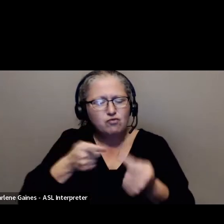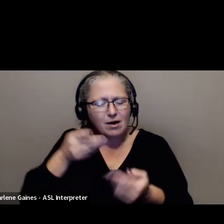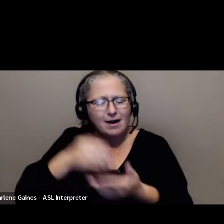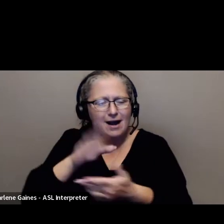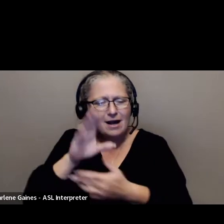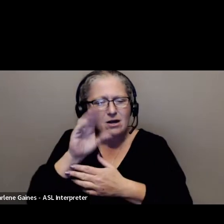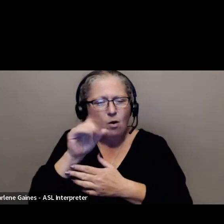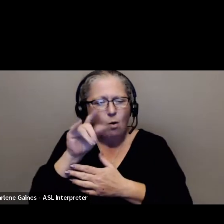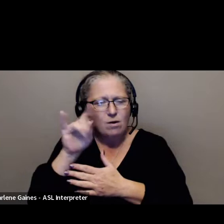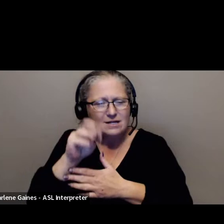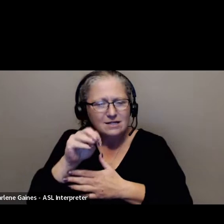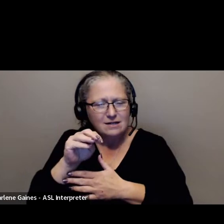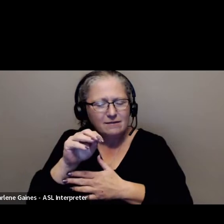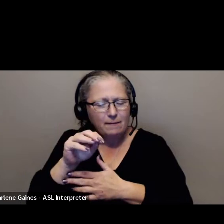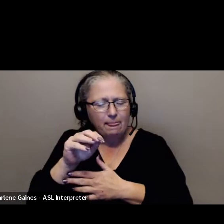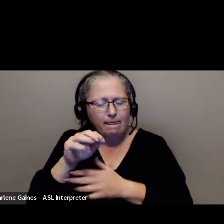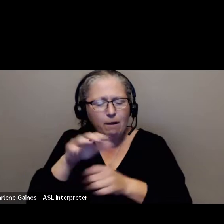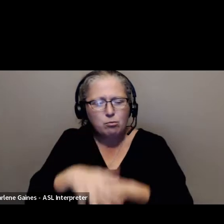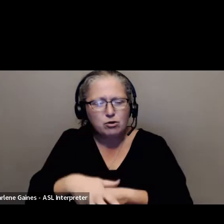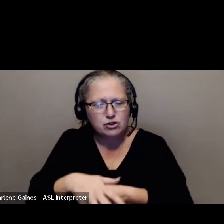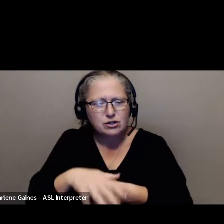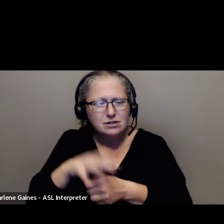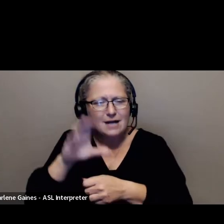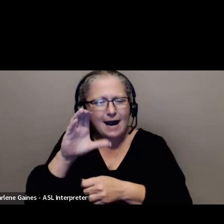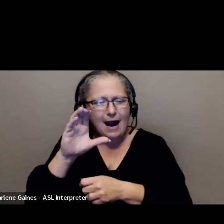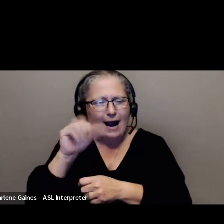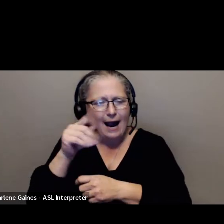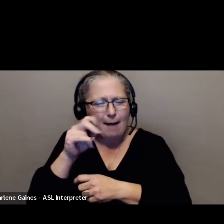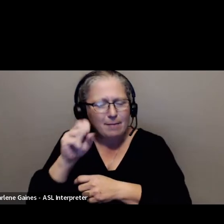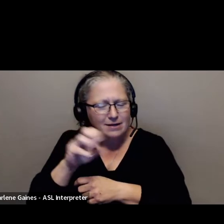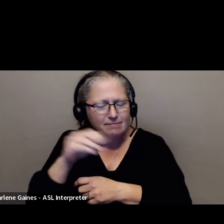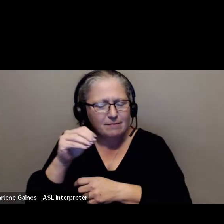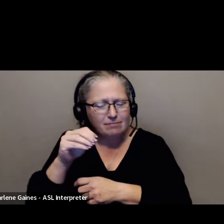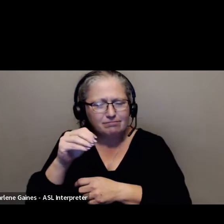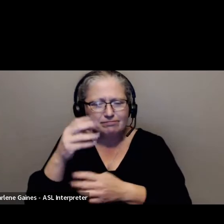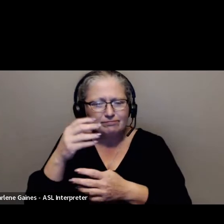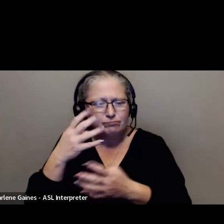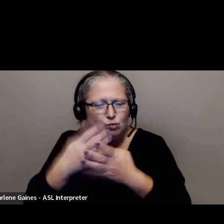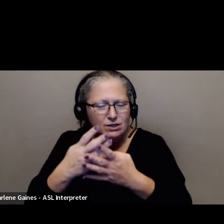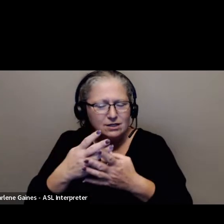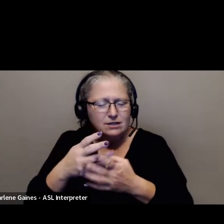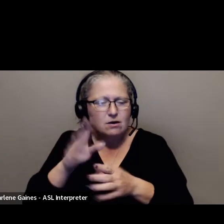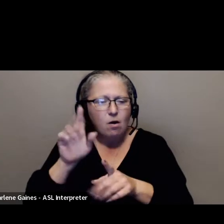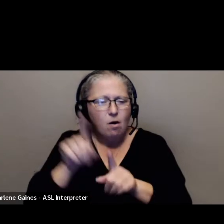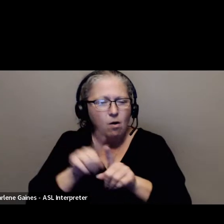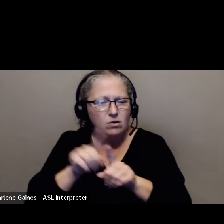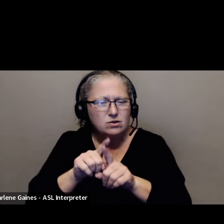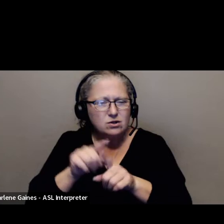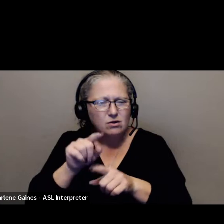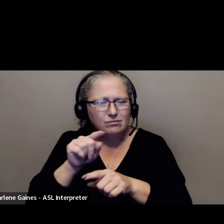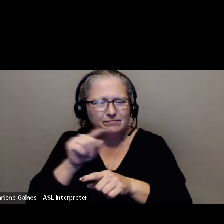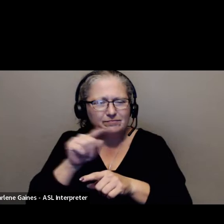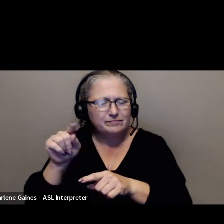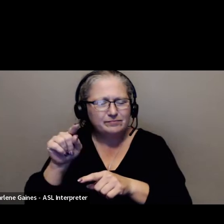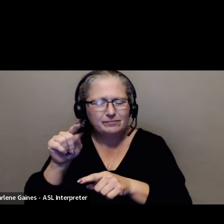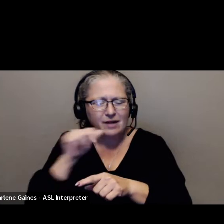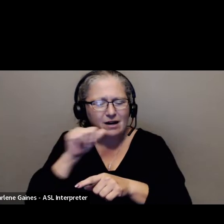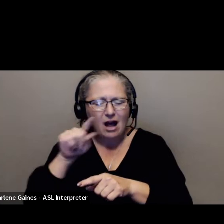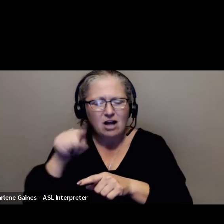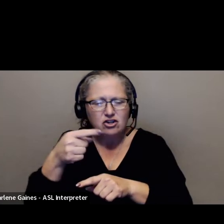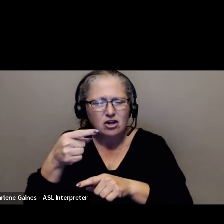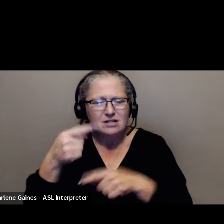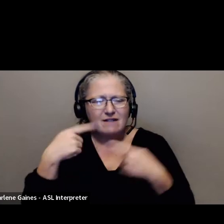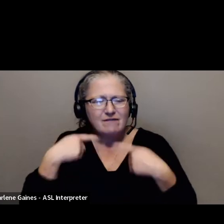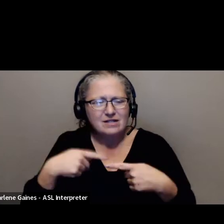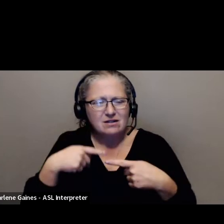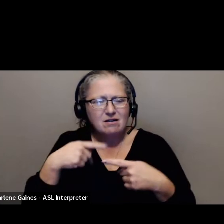white supremacy, racism, oppression, capitalism, and prisons. I wish to also note that carcerality is not just physical cages, it's in